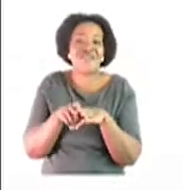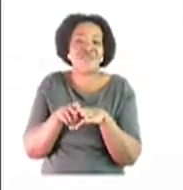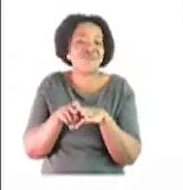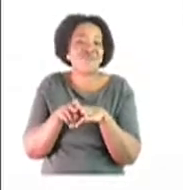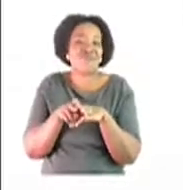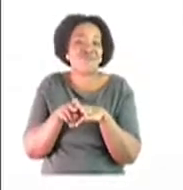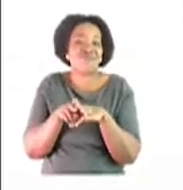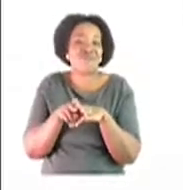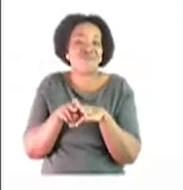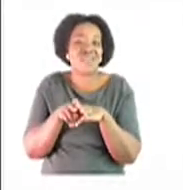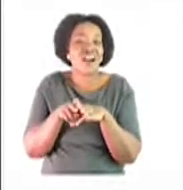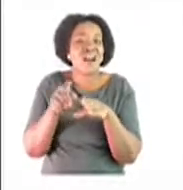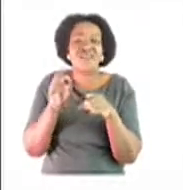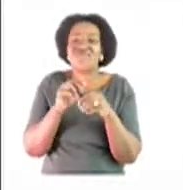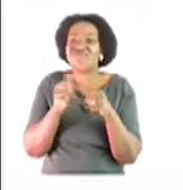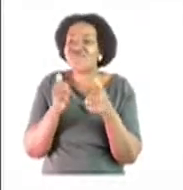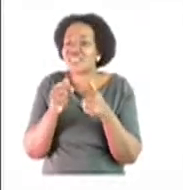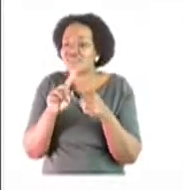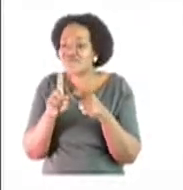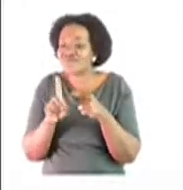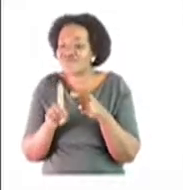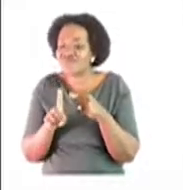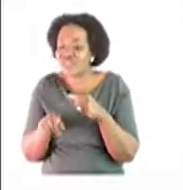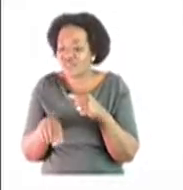No. Let's try the next one.